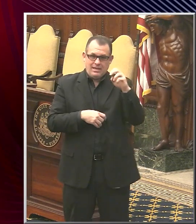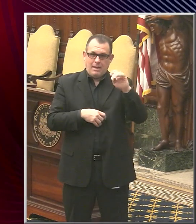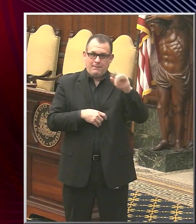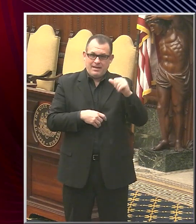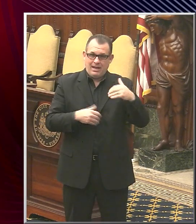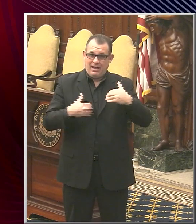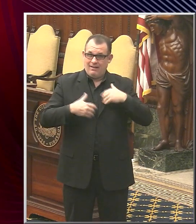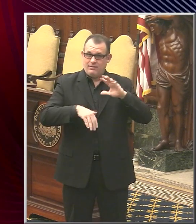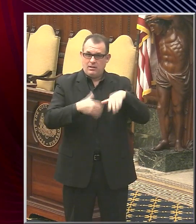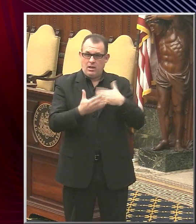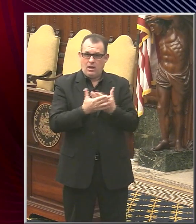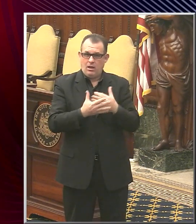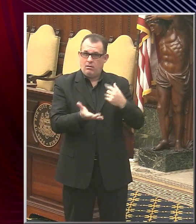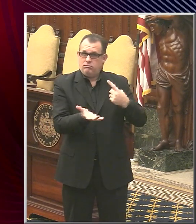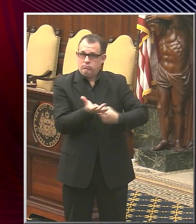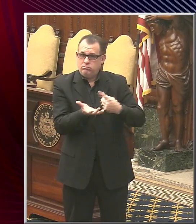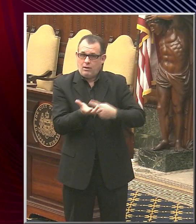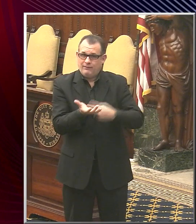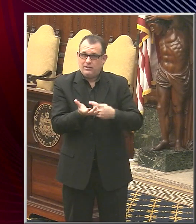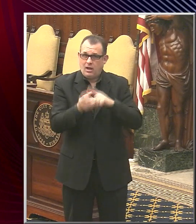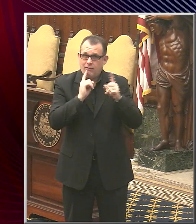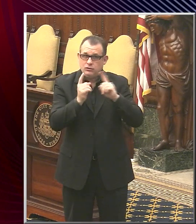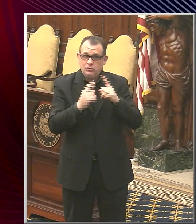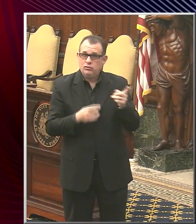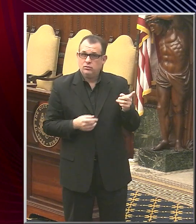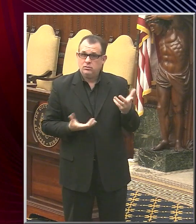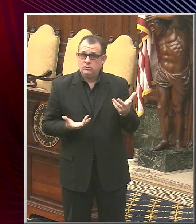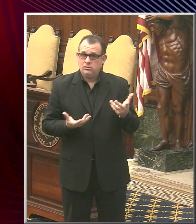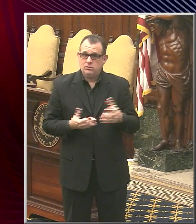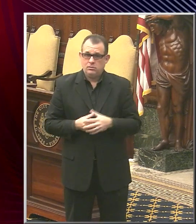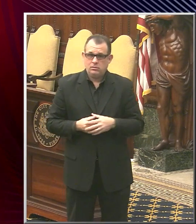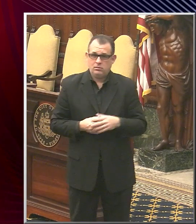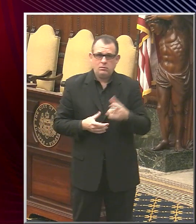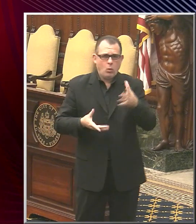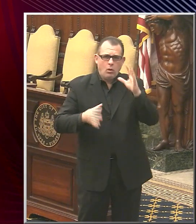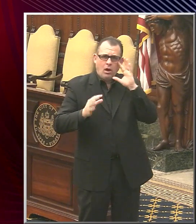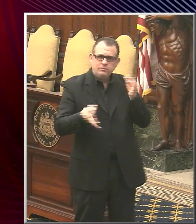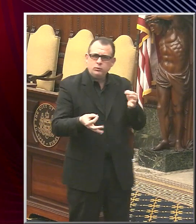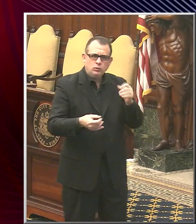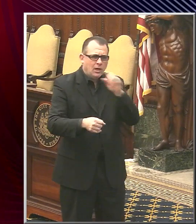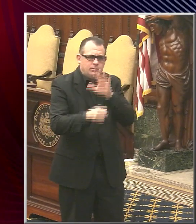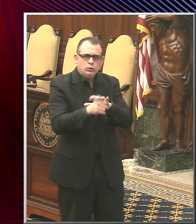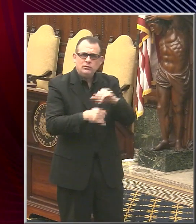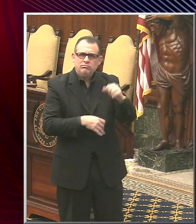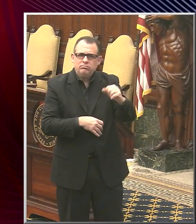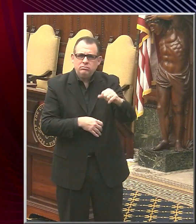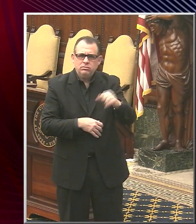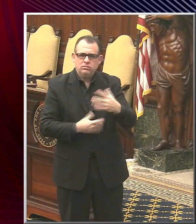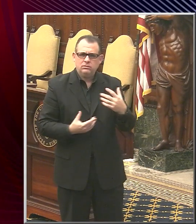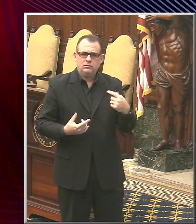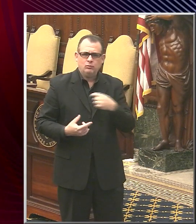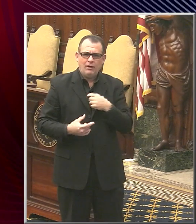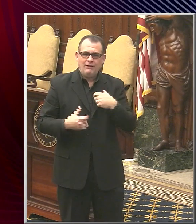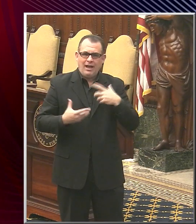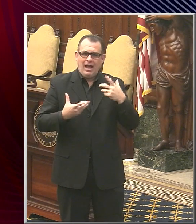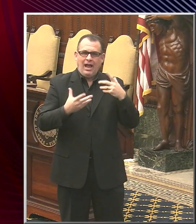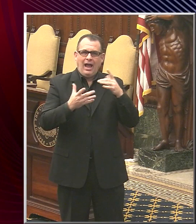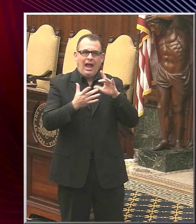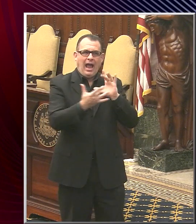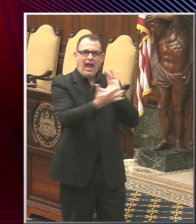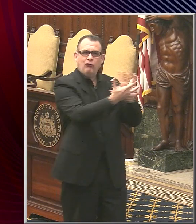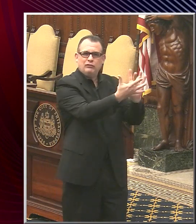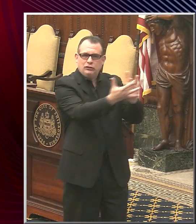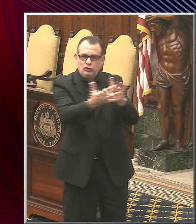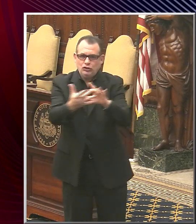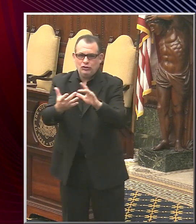conversations on Black media platforms? Absolutely. We've had outreach even before the vaccine